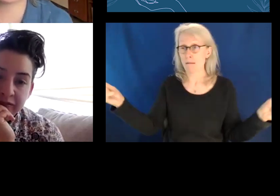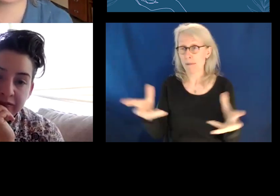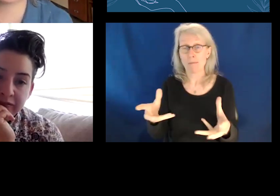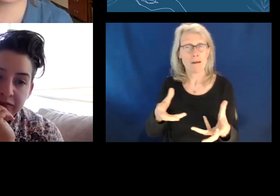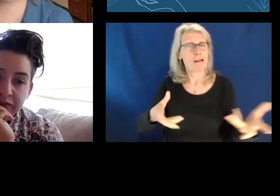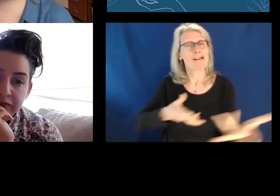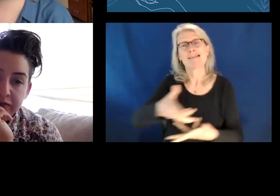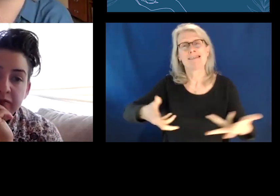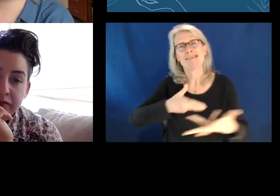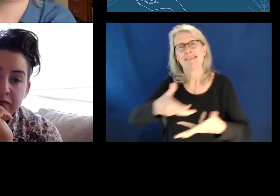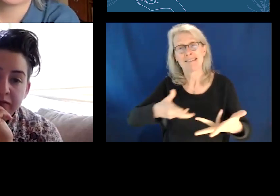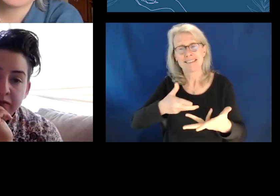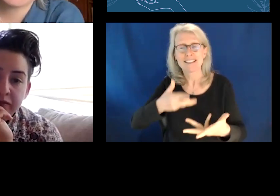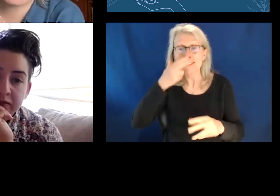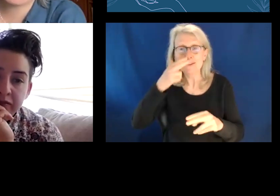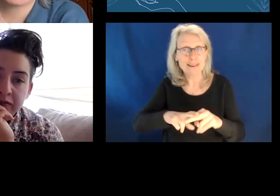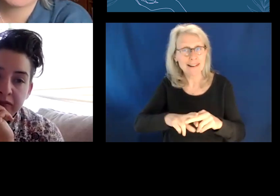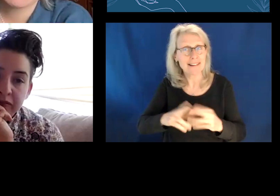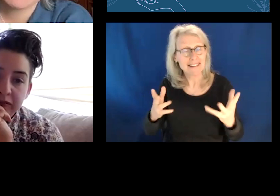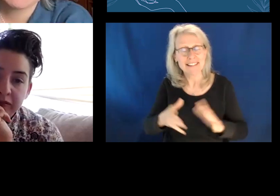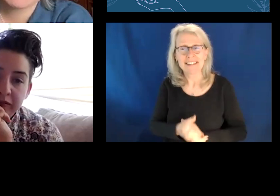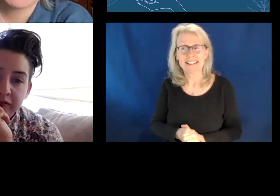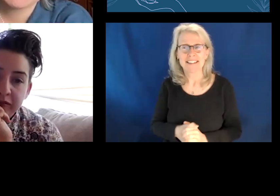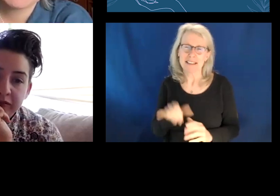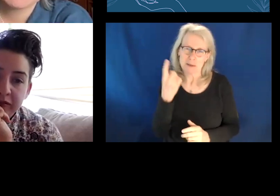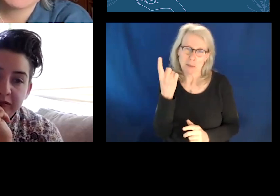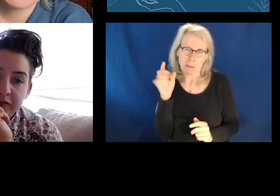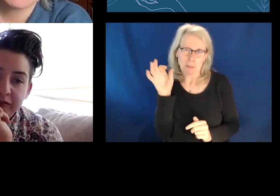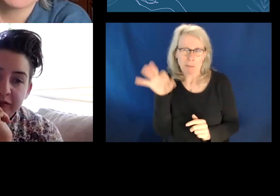there's a really like simple example of ways that